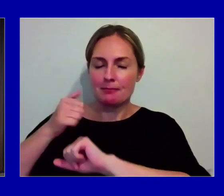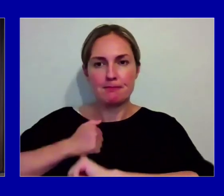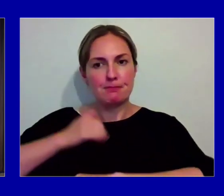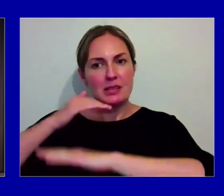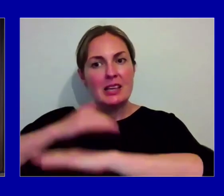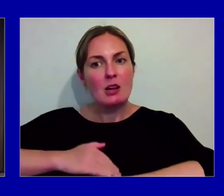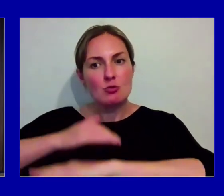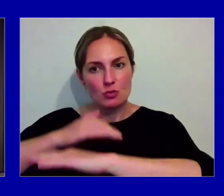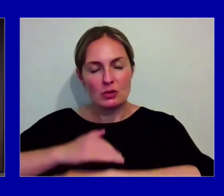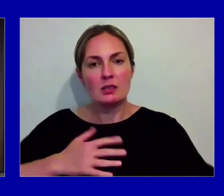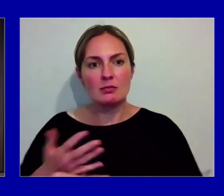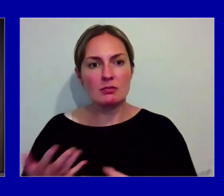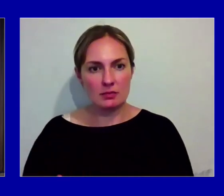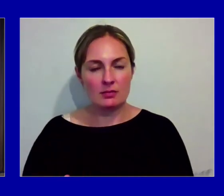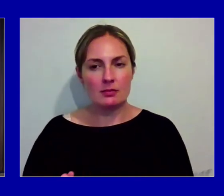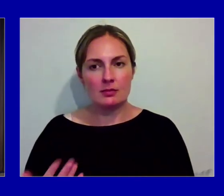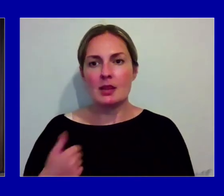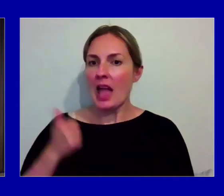Um,